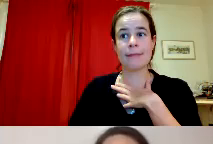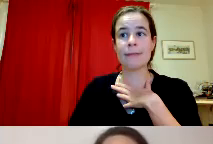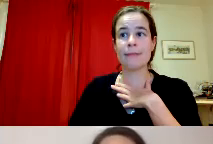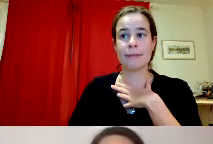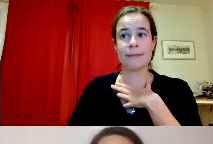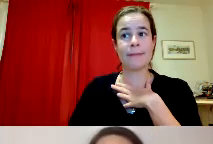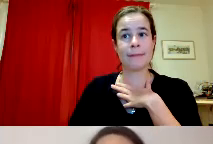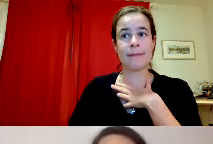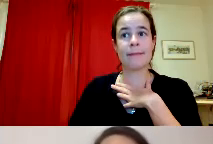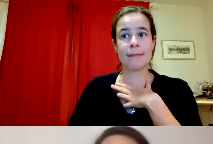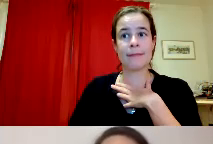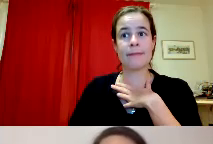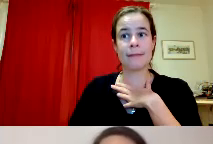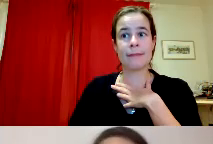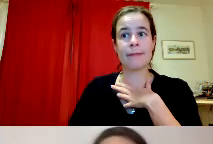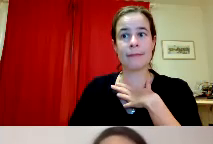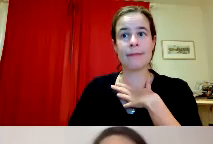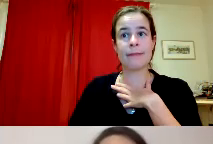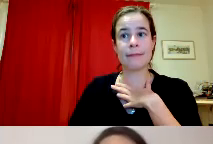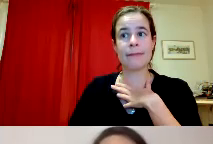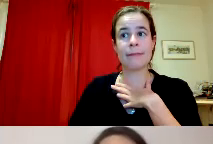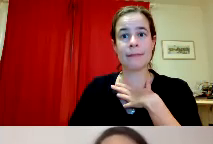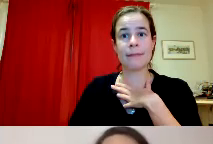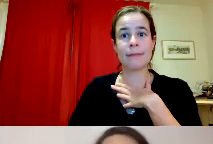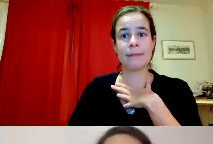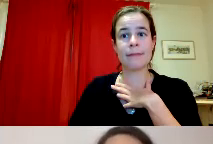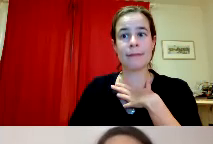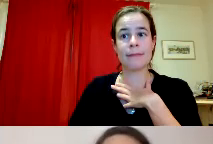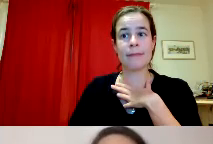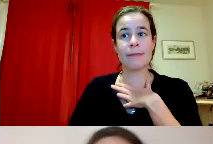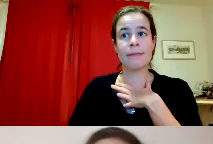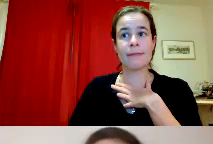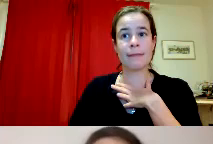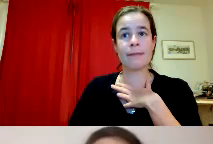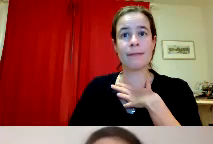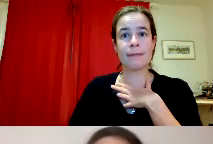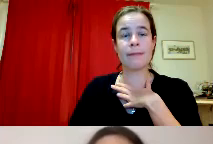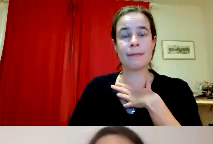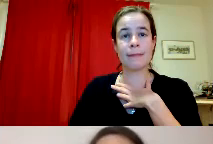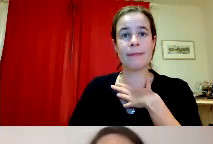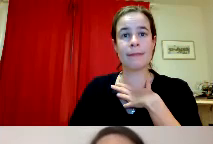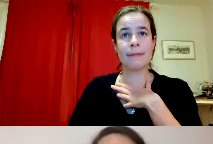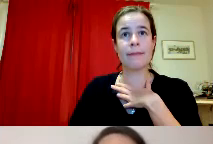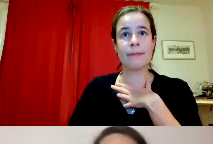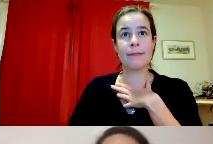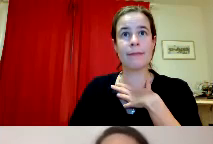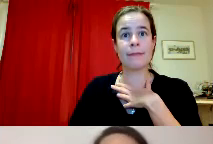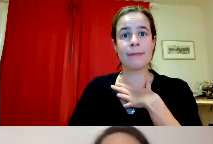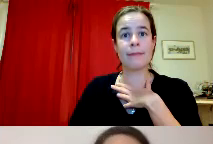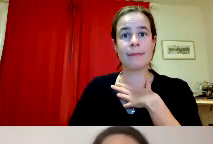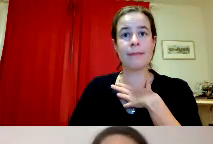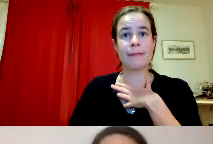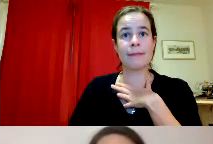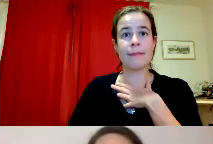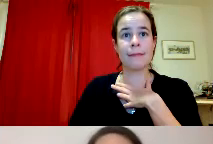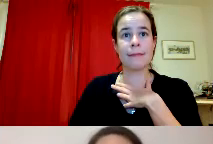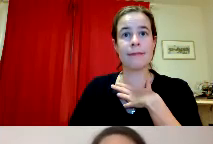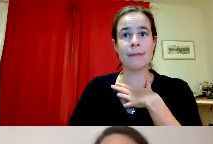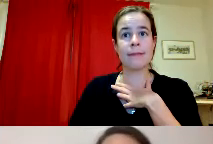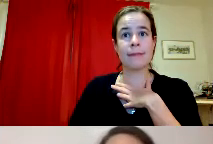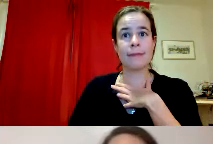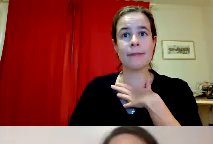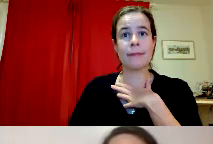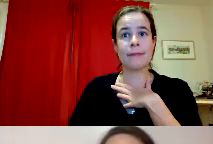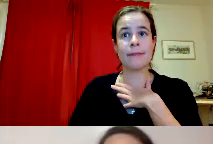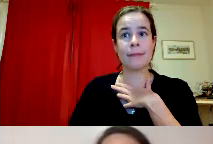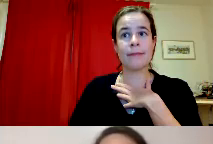talked about this perceived low milk supply and worrying that stress was going to cause their milk supply to drop, which also isn't always an issue or